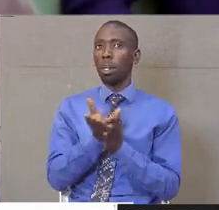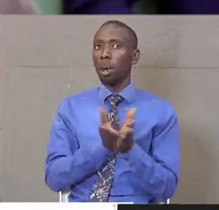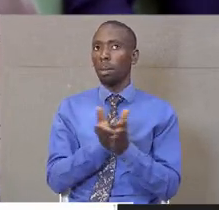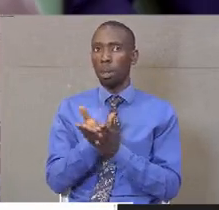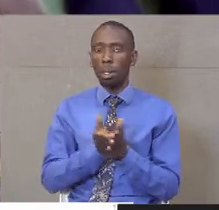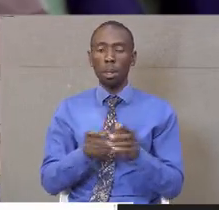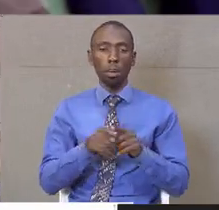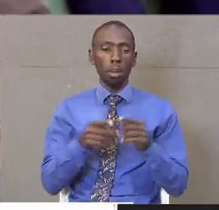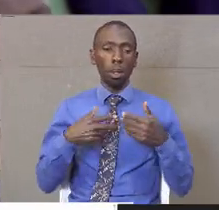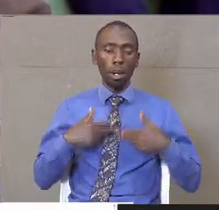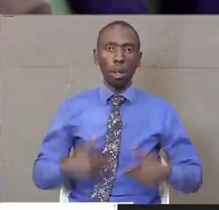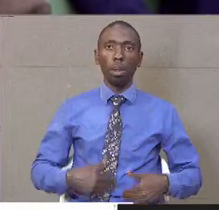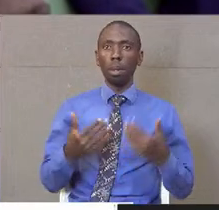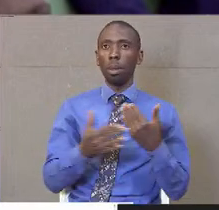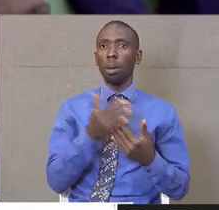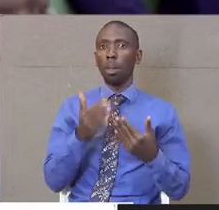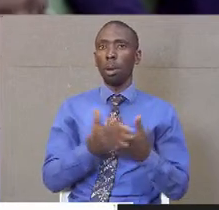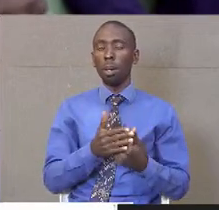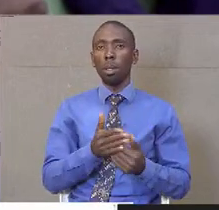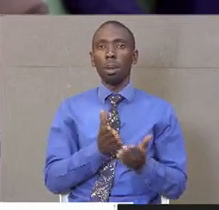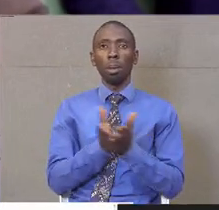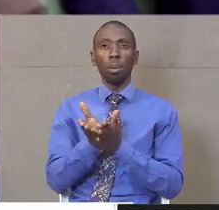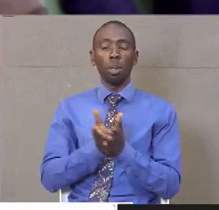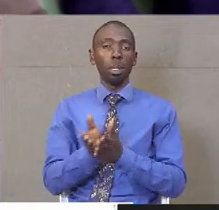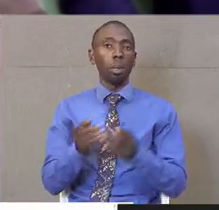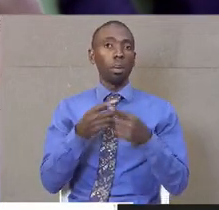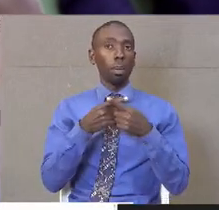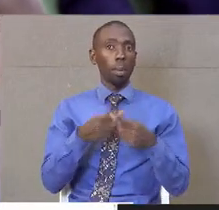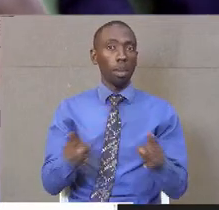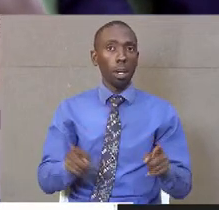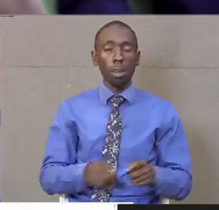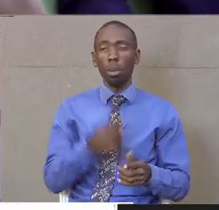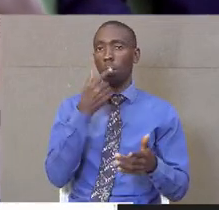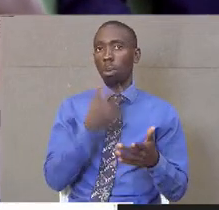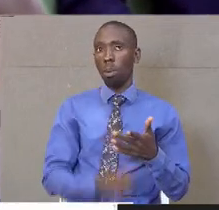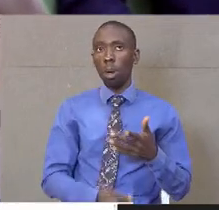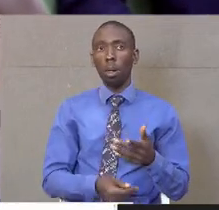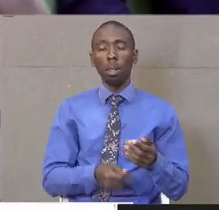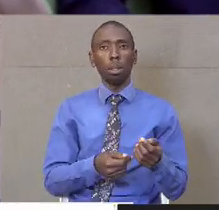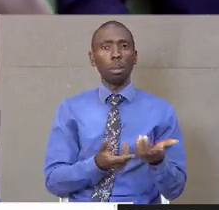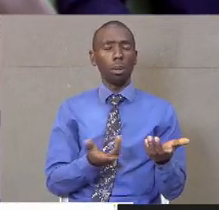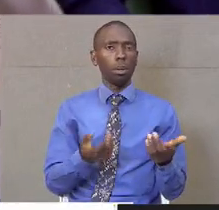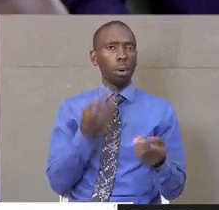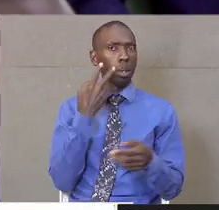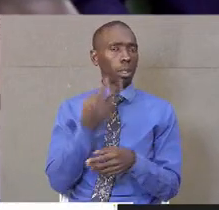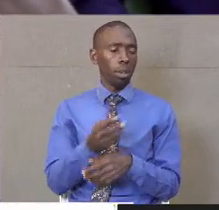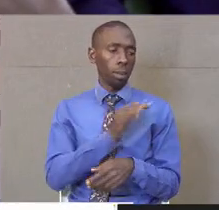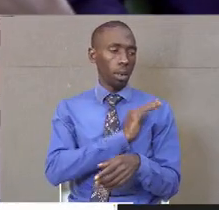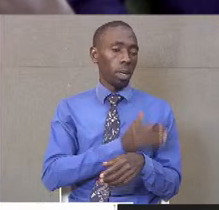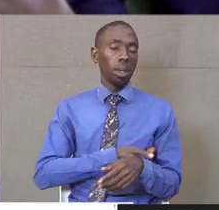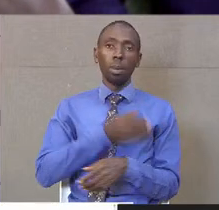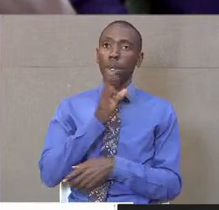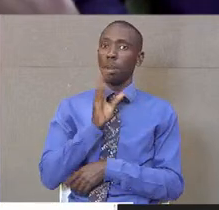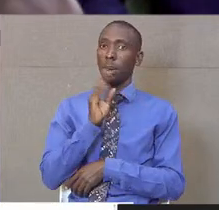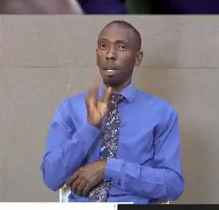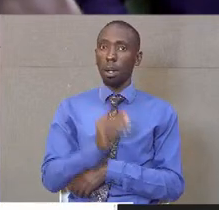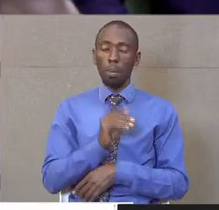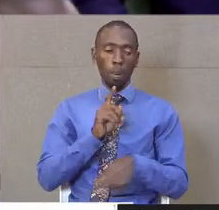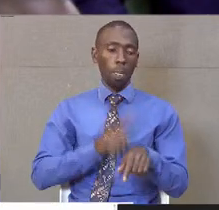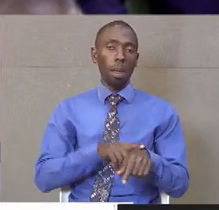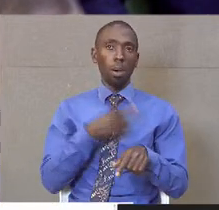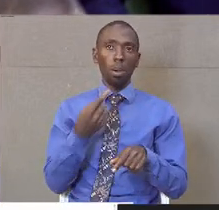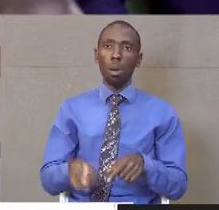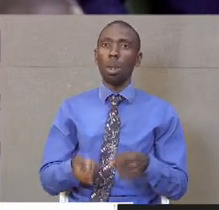the healthcare service delivery. But what is appalling, Madam Speaker, is when we